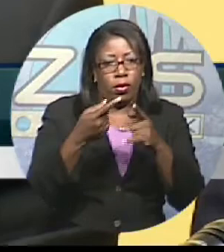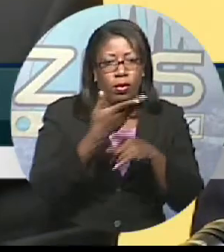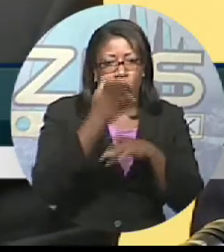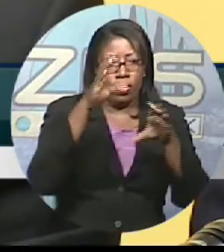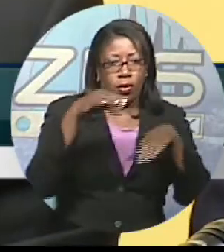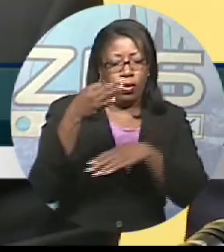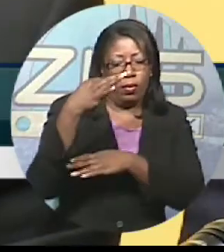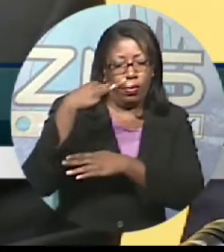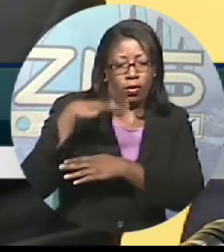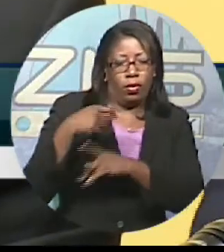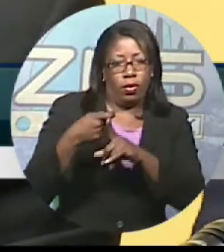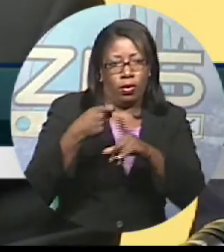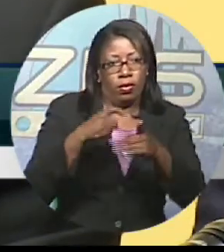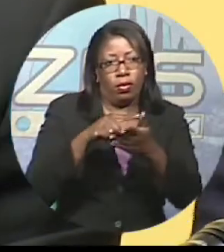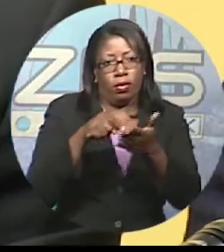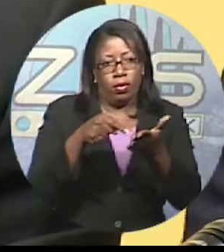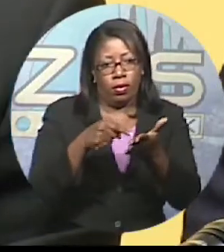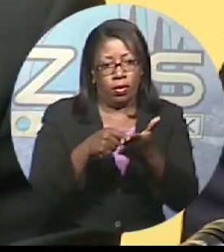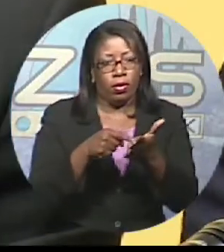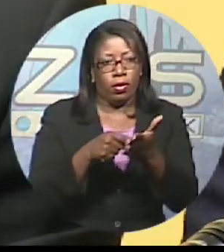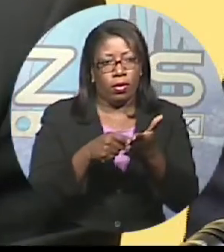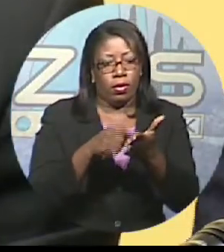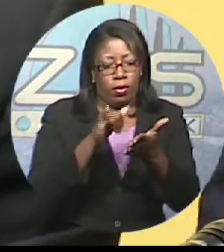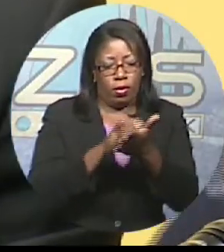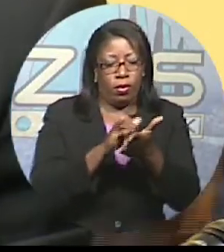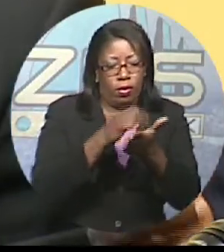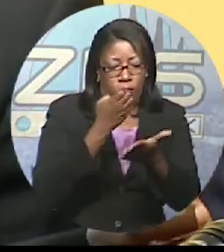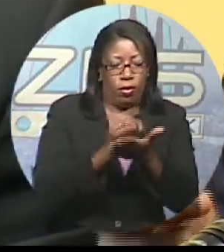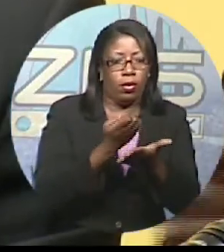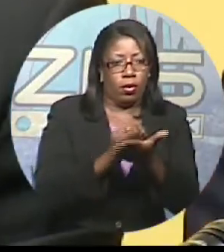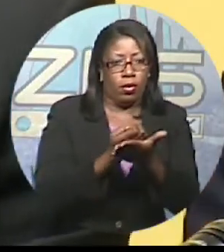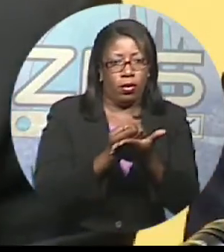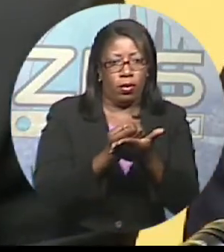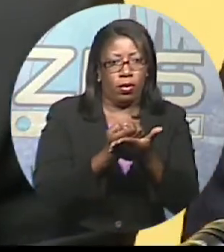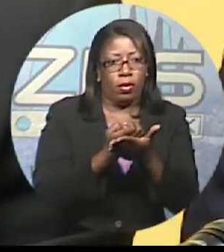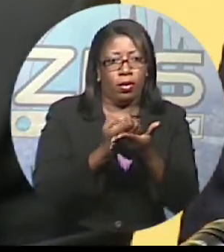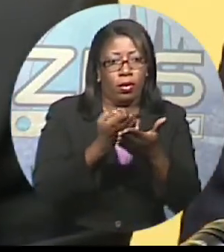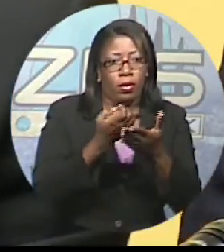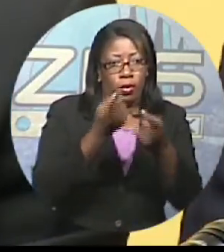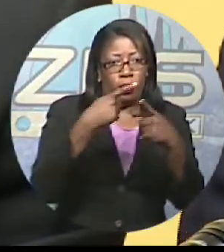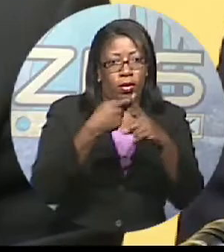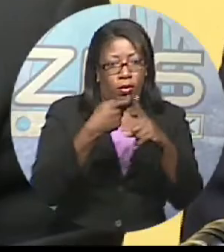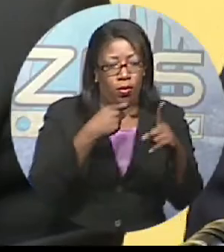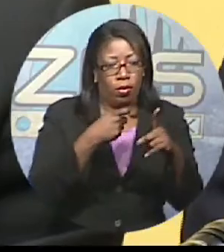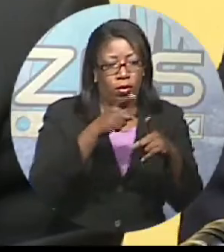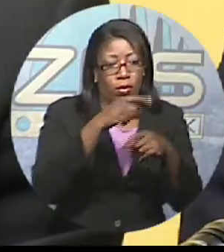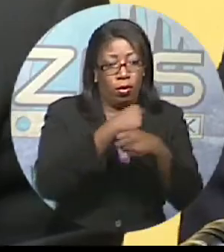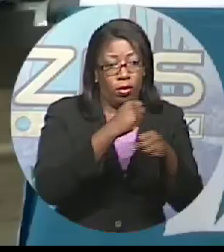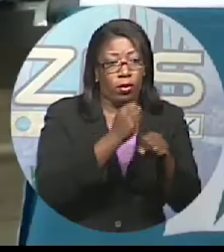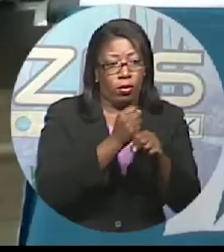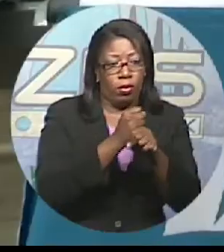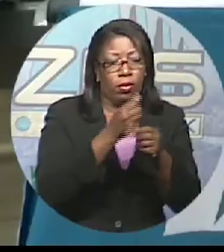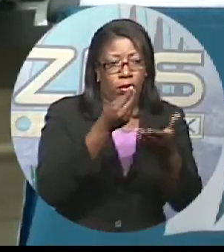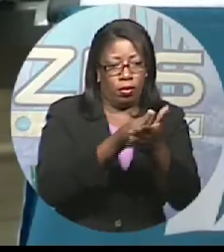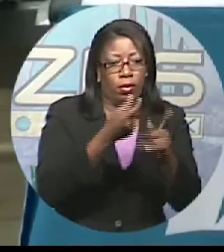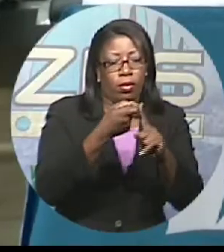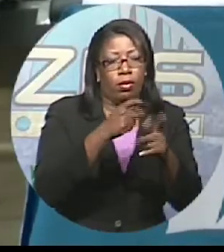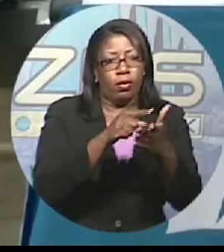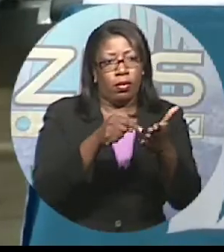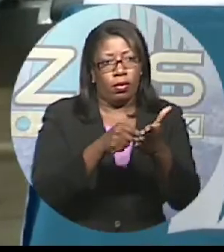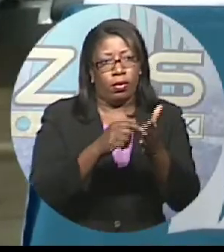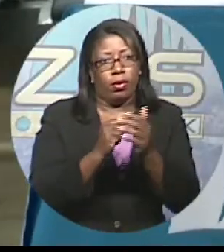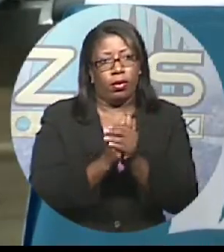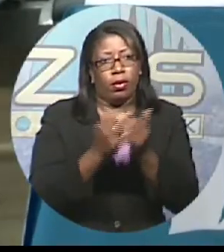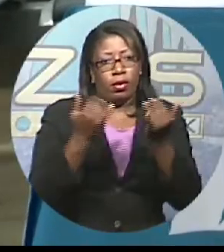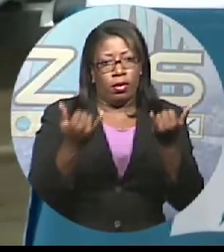operation side, and that's where the economic impact comes in, because we put in five, but y'all can make 10, 20, 25. Managing Director